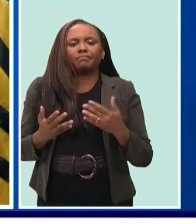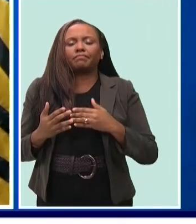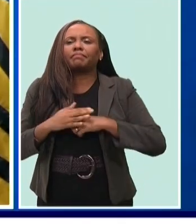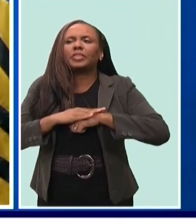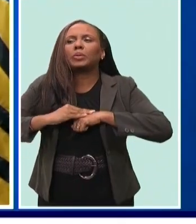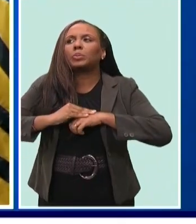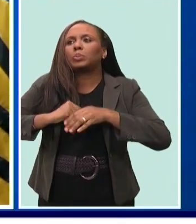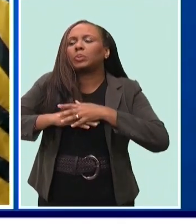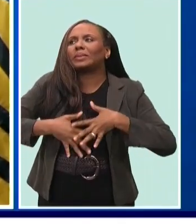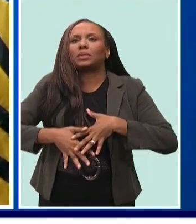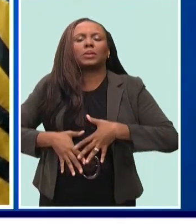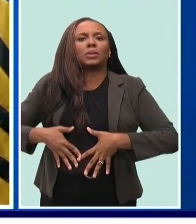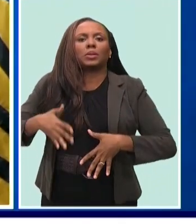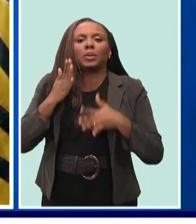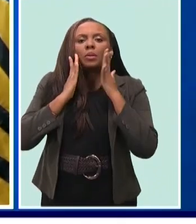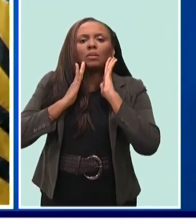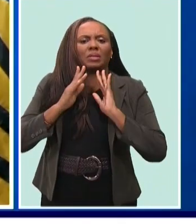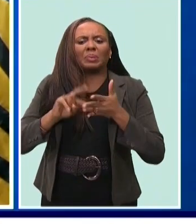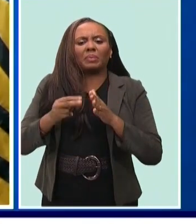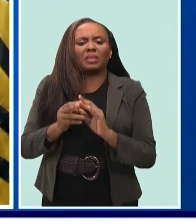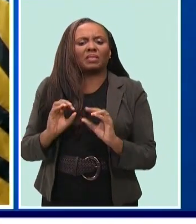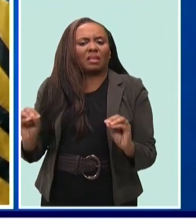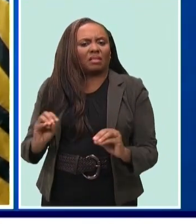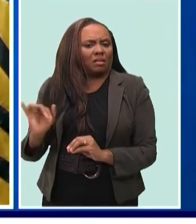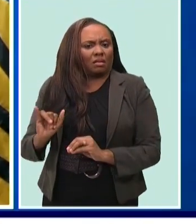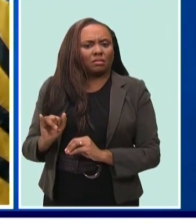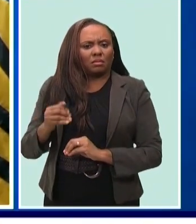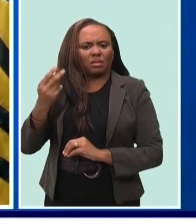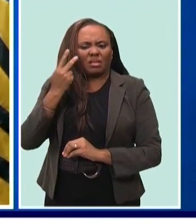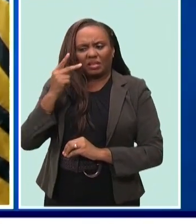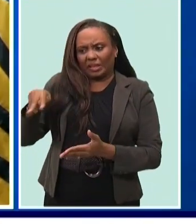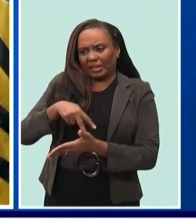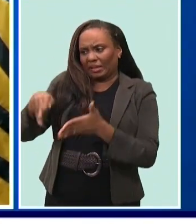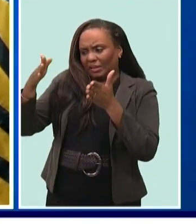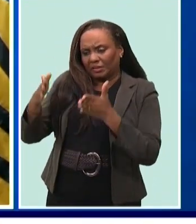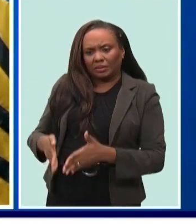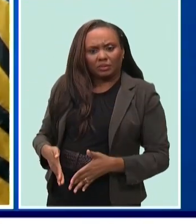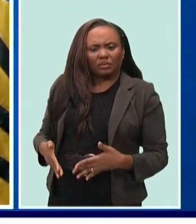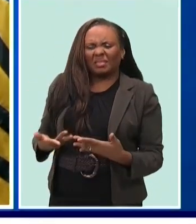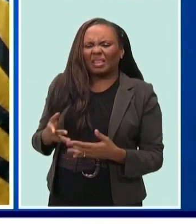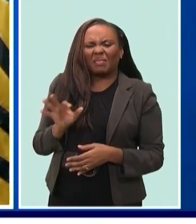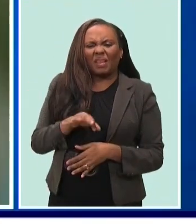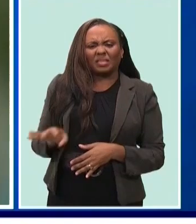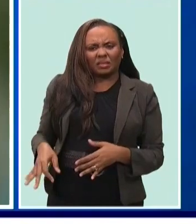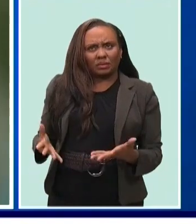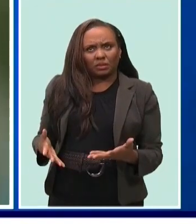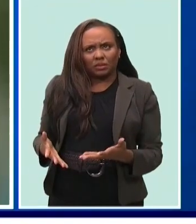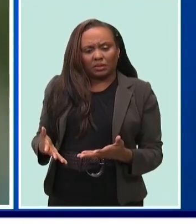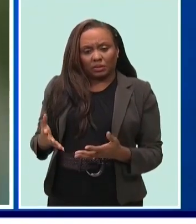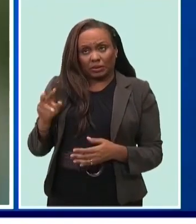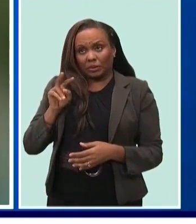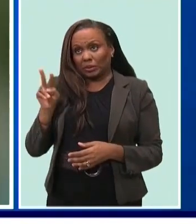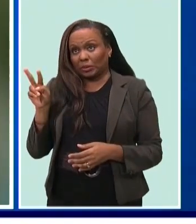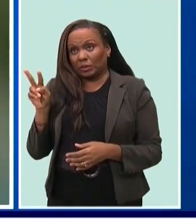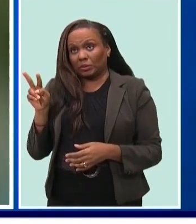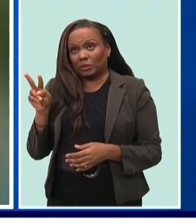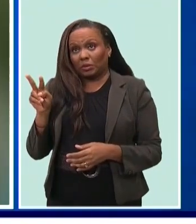it means nothing, just like for the dance hall artists that we saw earlier. It's just a fashion statement.